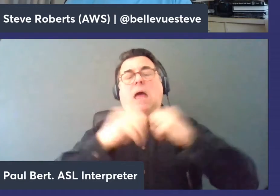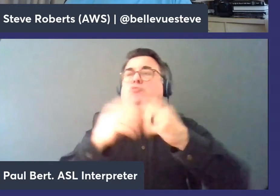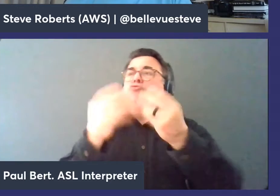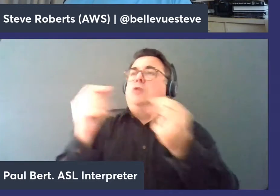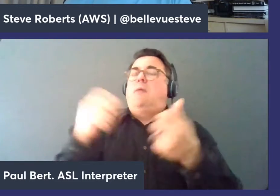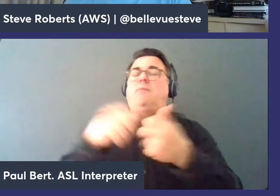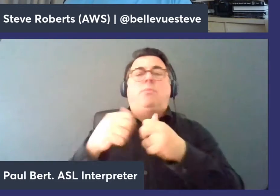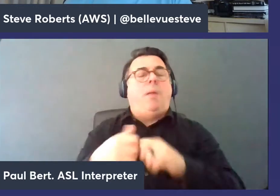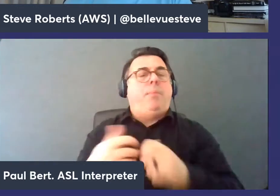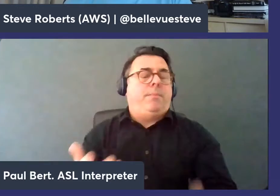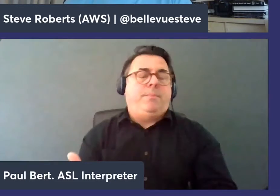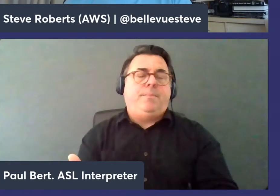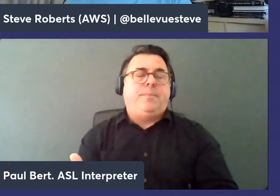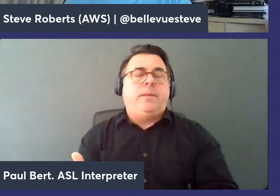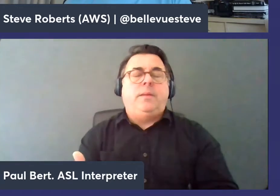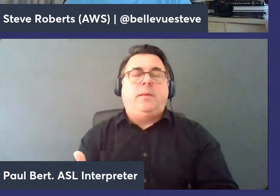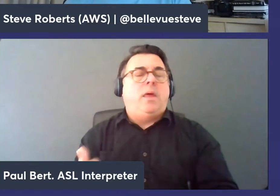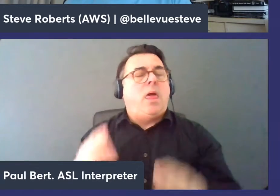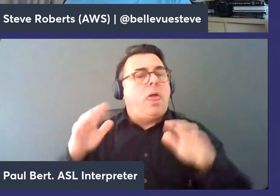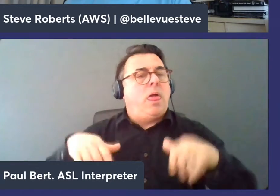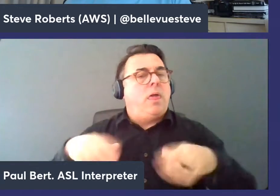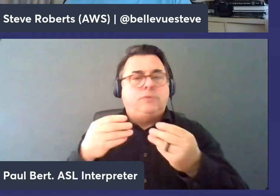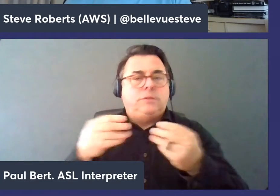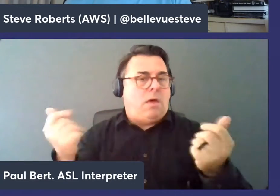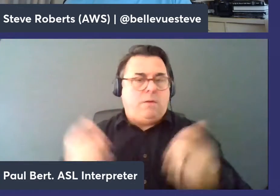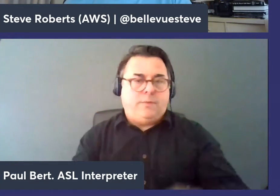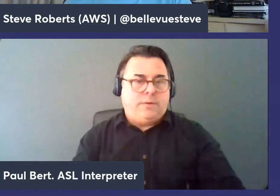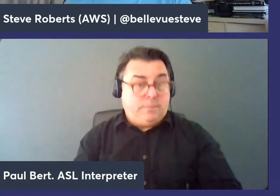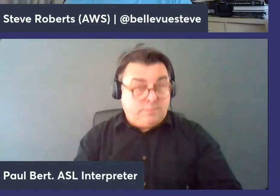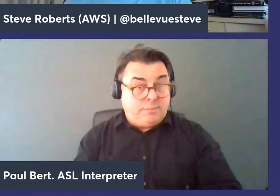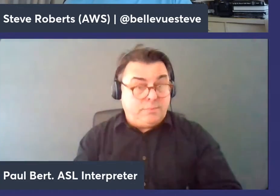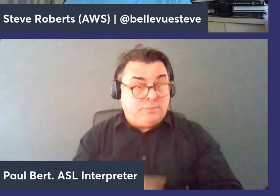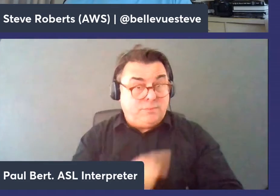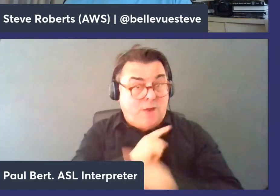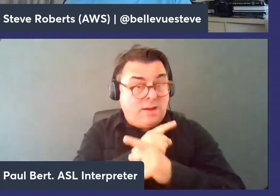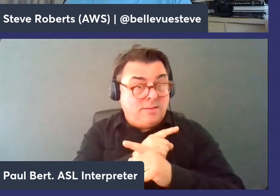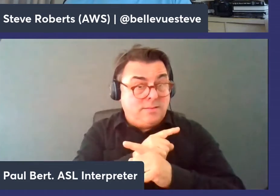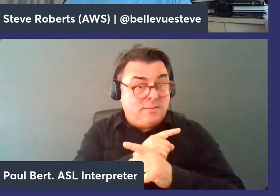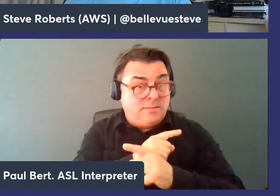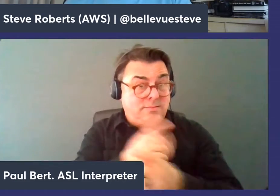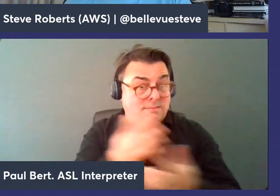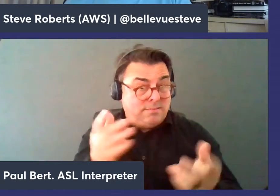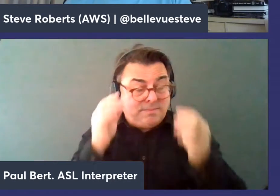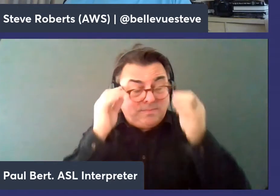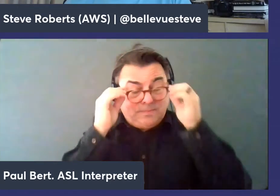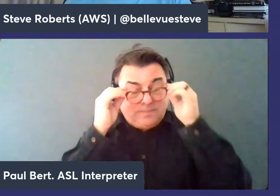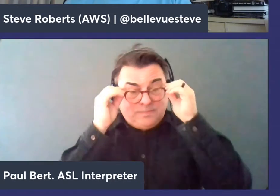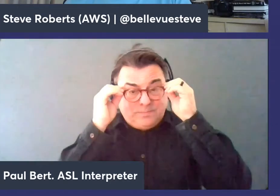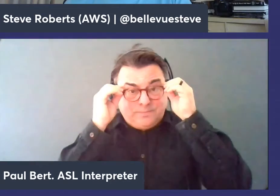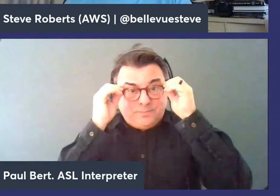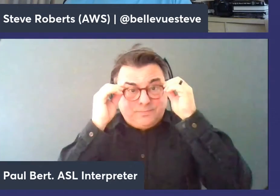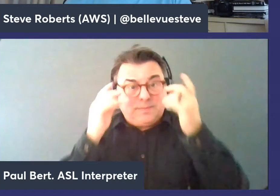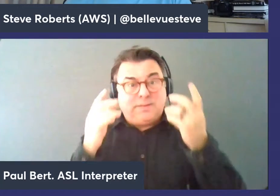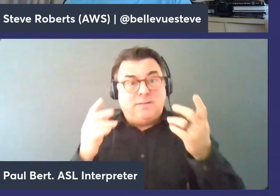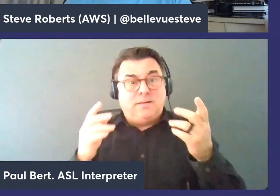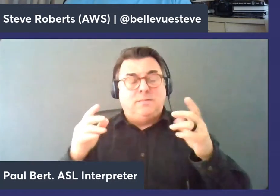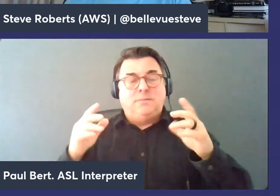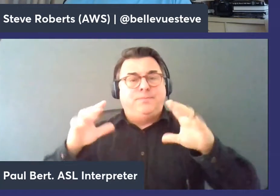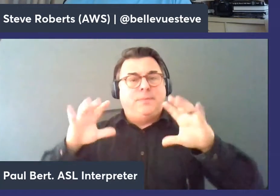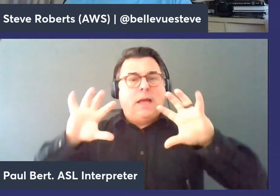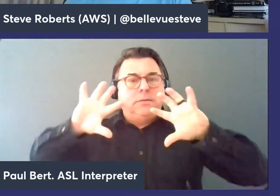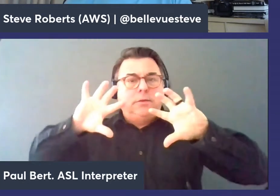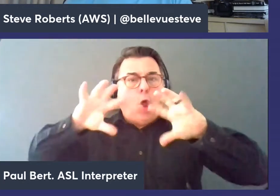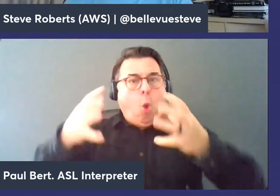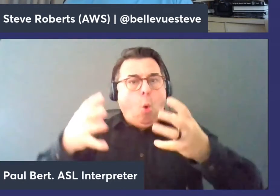this, but we still haven't yet to crack it, I don't think, as a society, or as a global